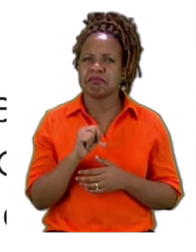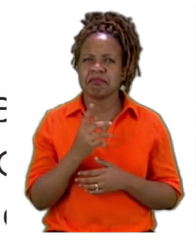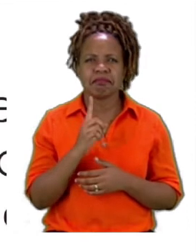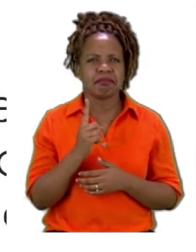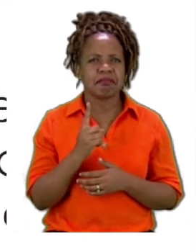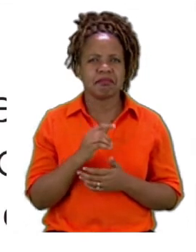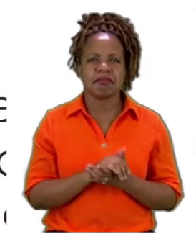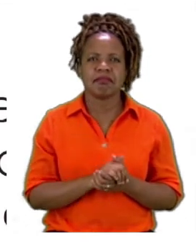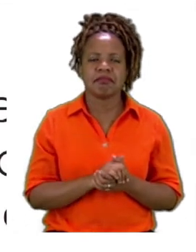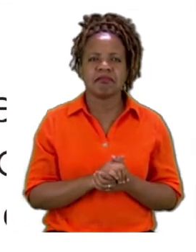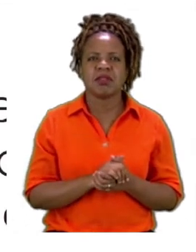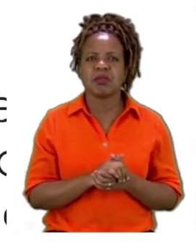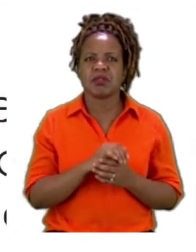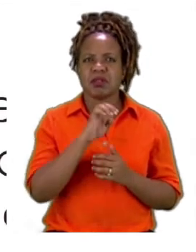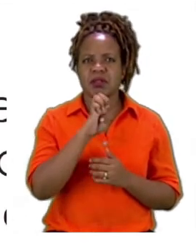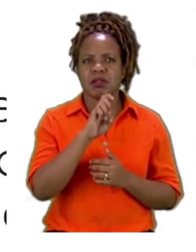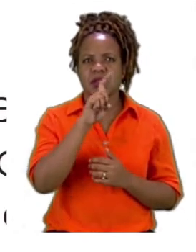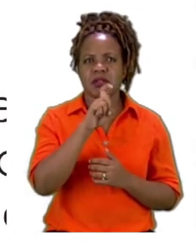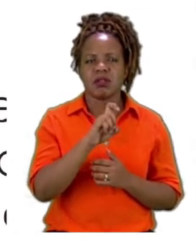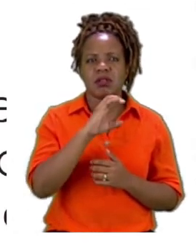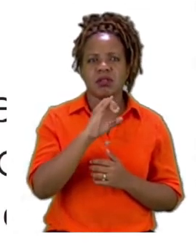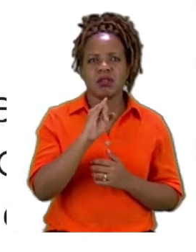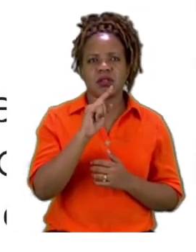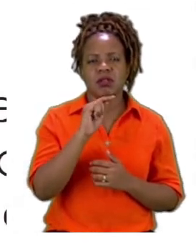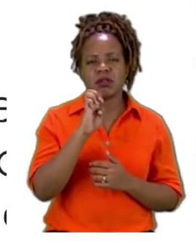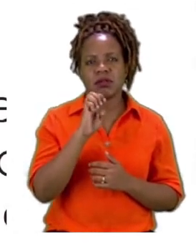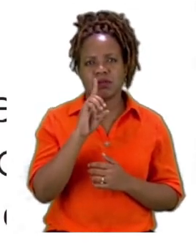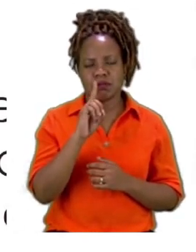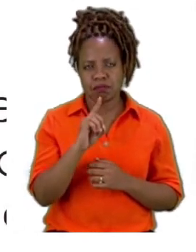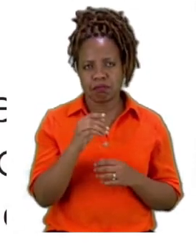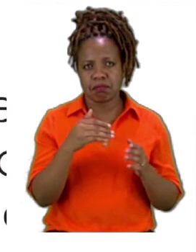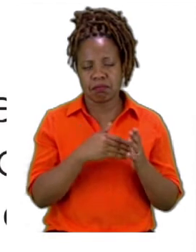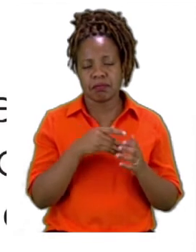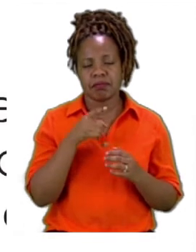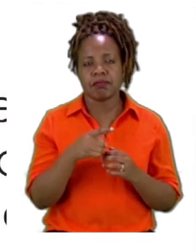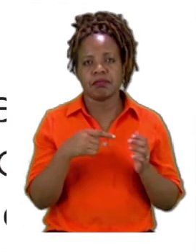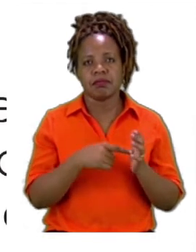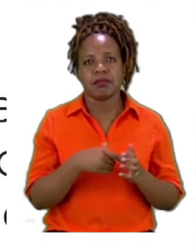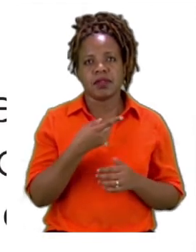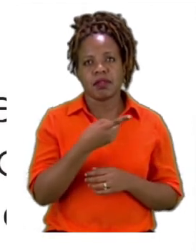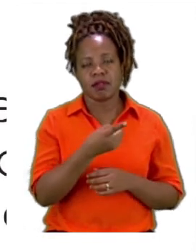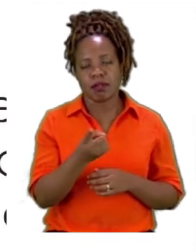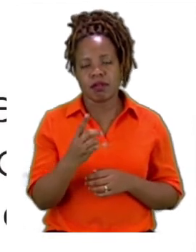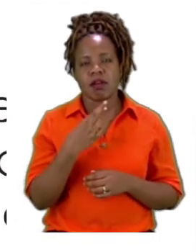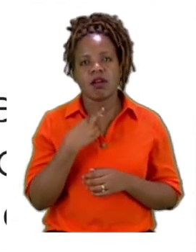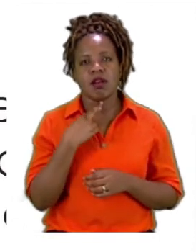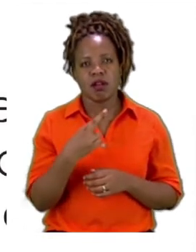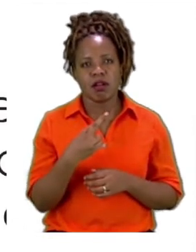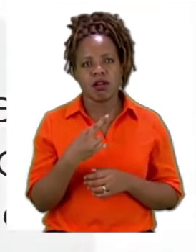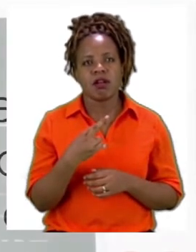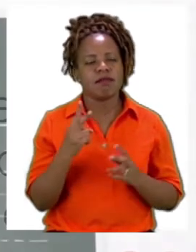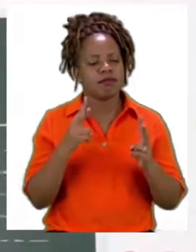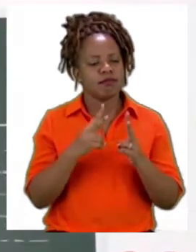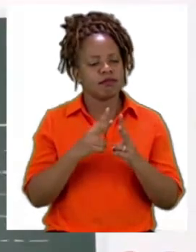word excited. So our sentence will say, they are very